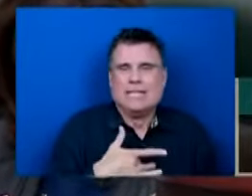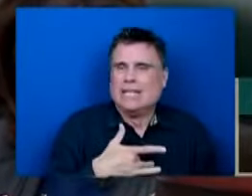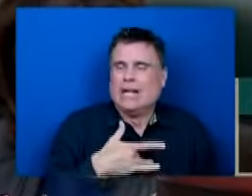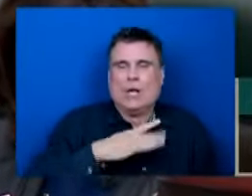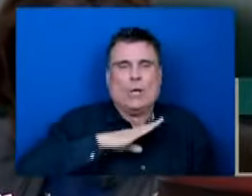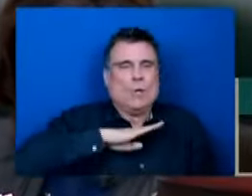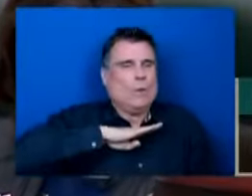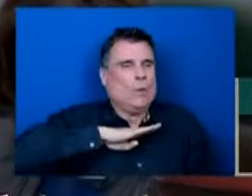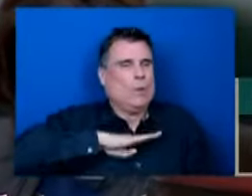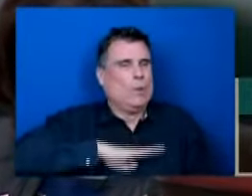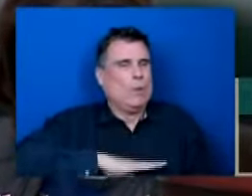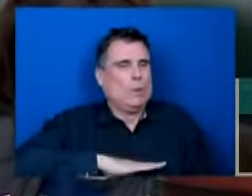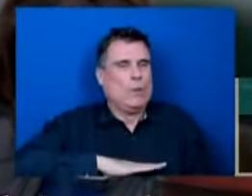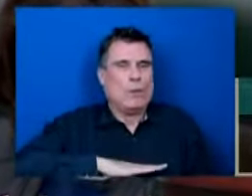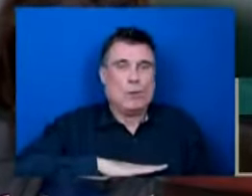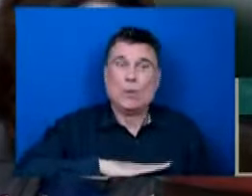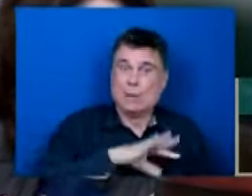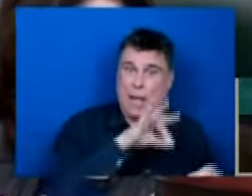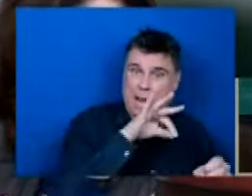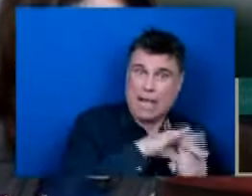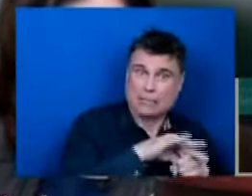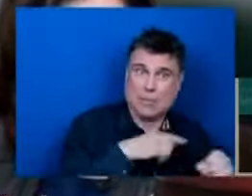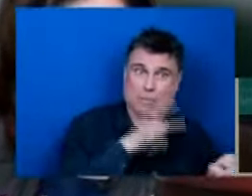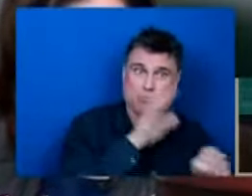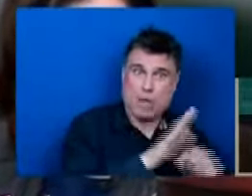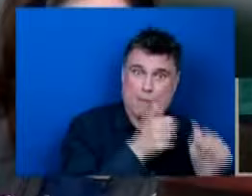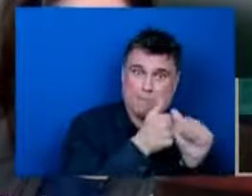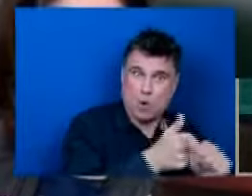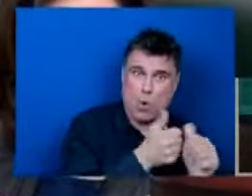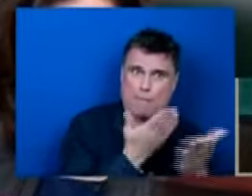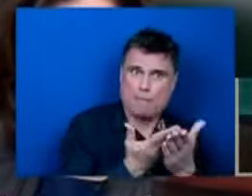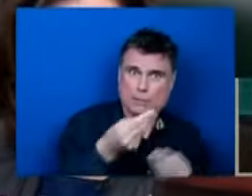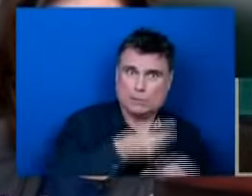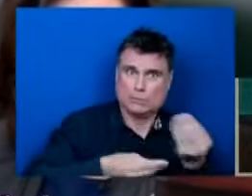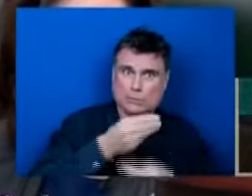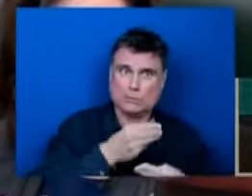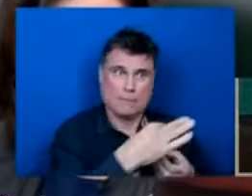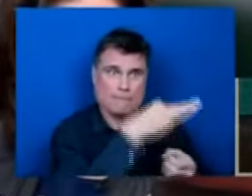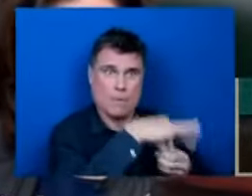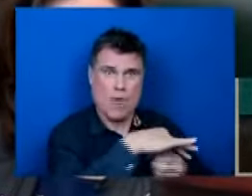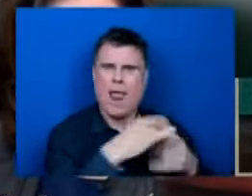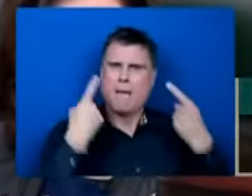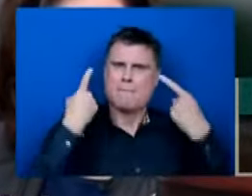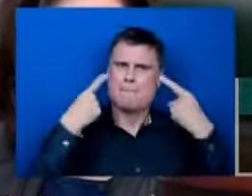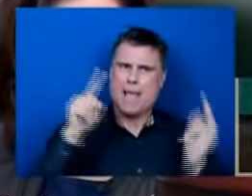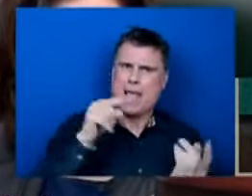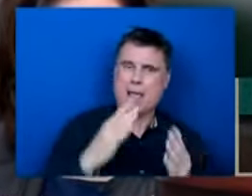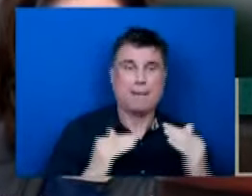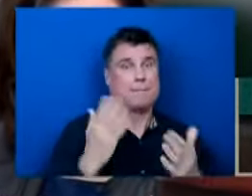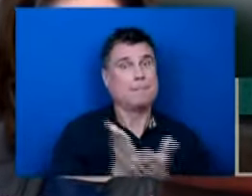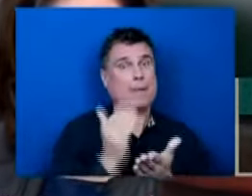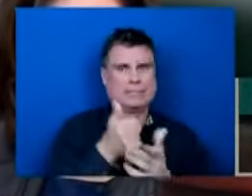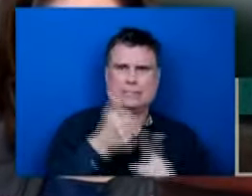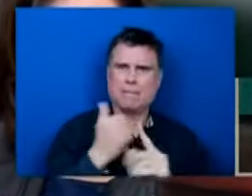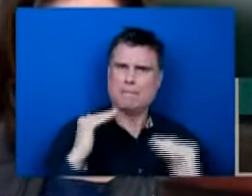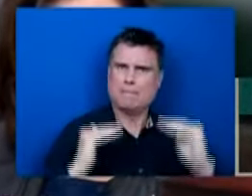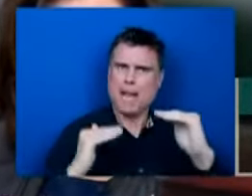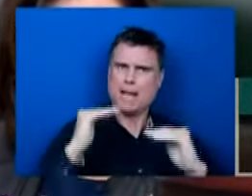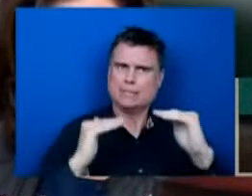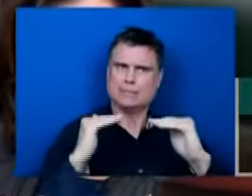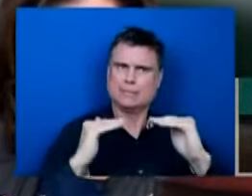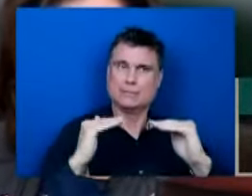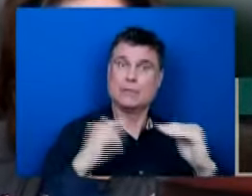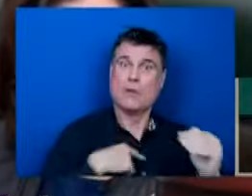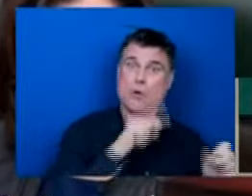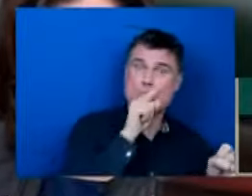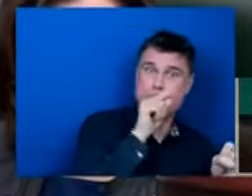times, to check another box on our promise-made, promise-kept list, Budget 2022 is ultimately about making life